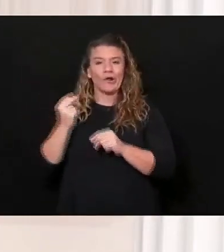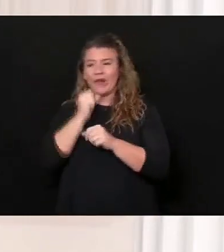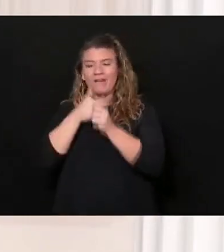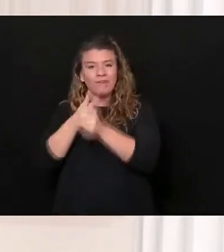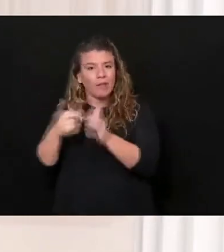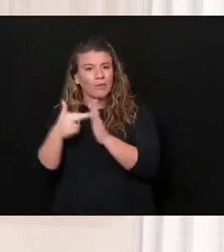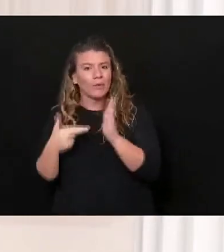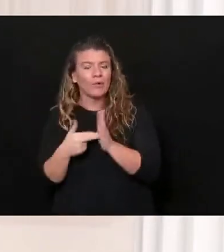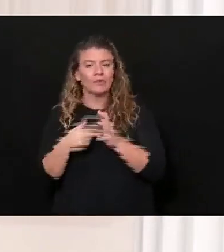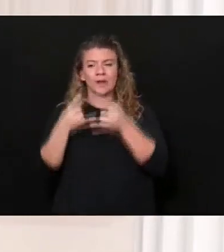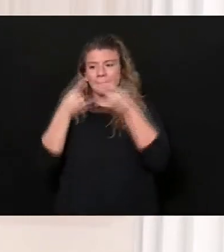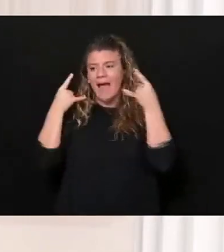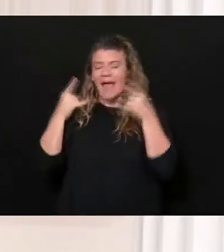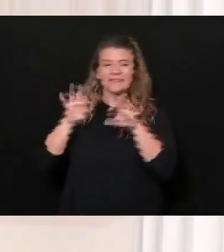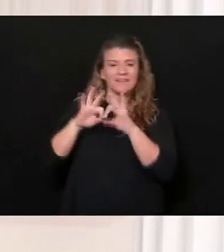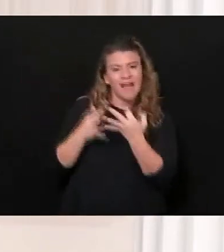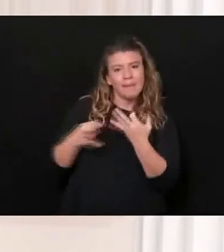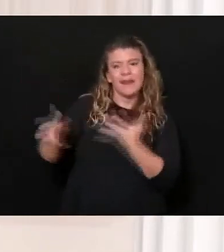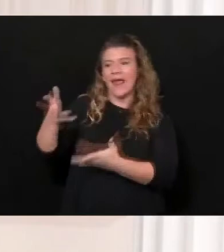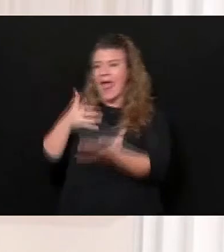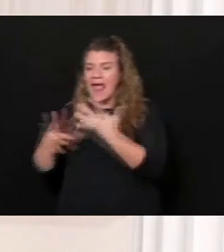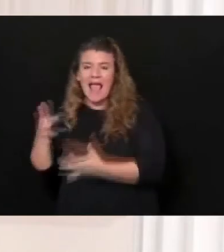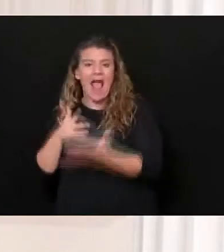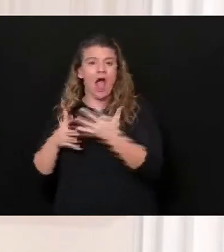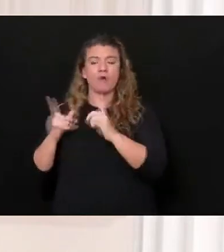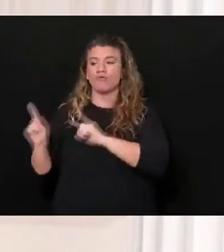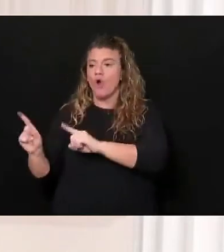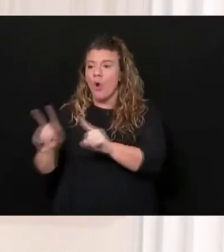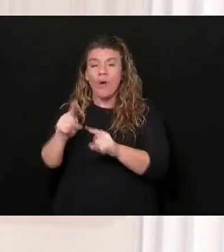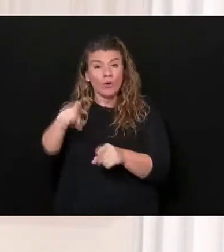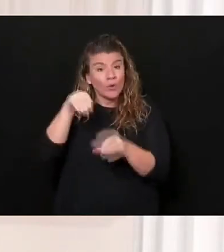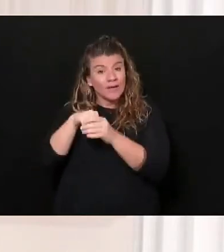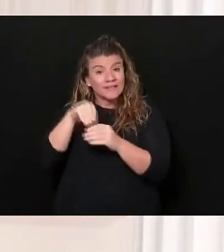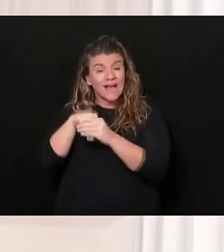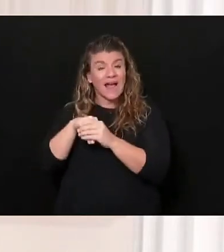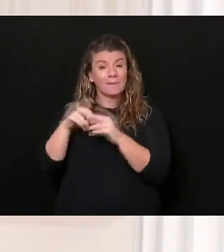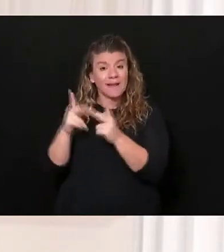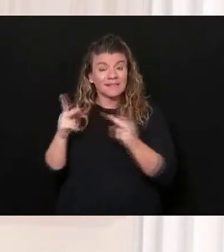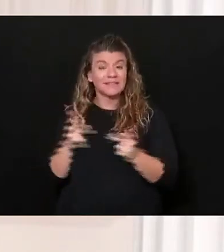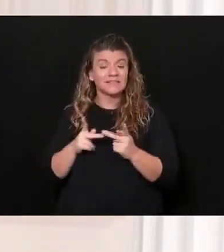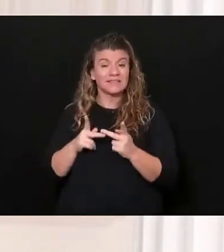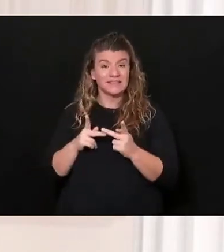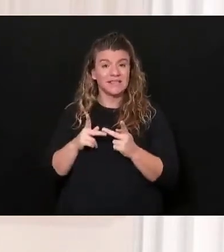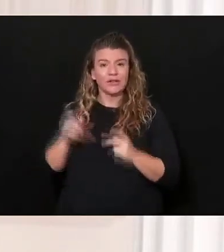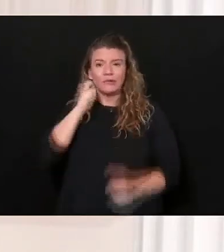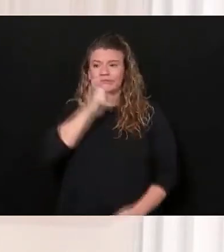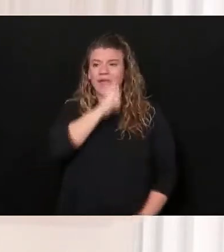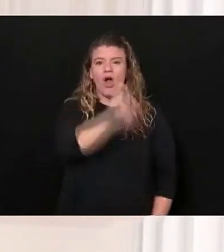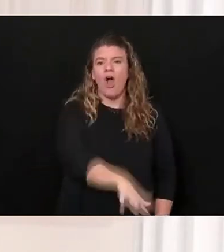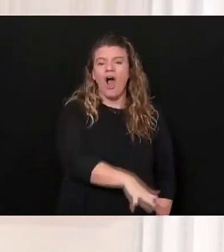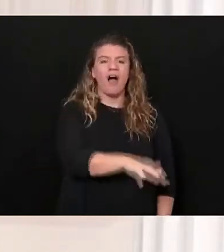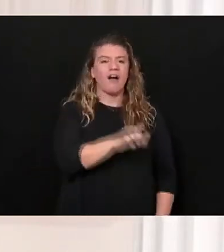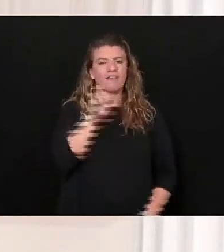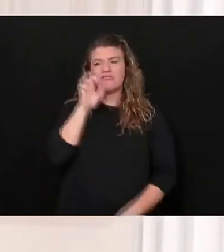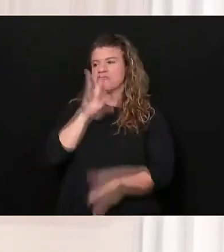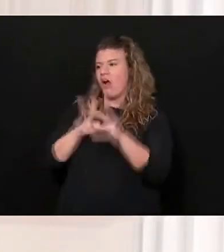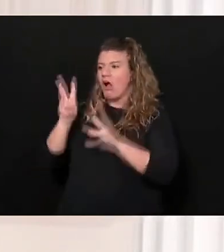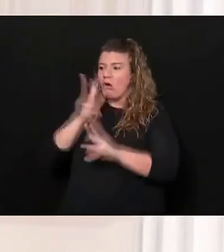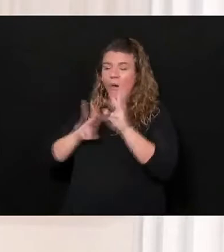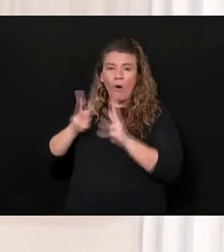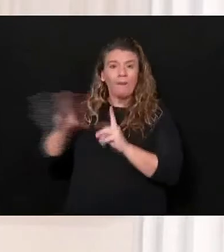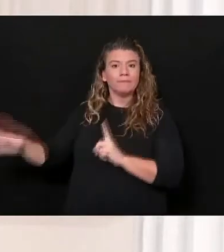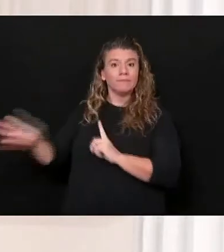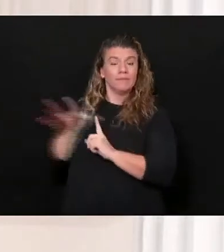as cognizant of wearing masks, from indoor environments where people are taking their masks off, and we